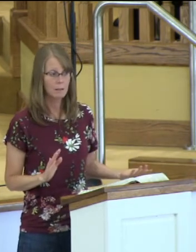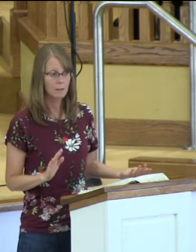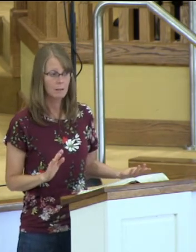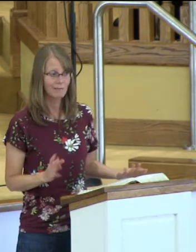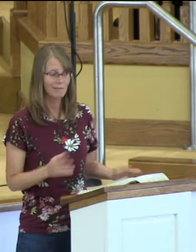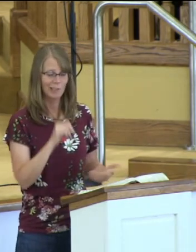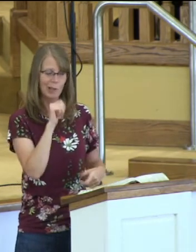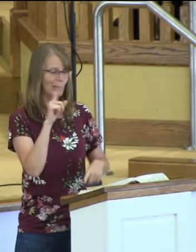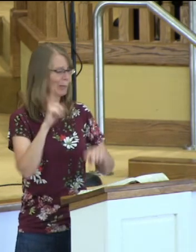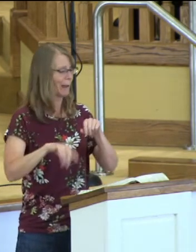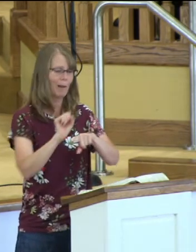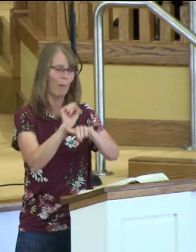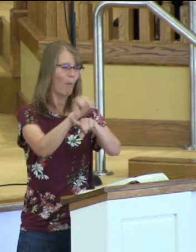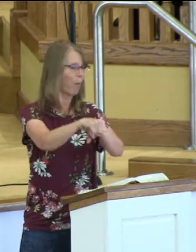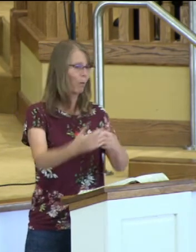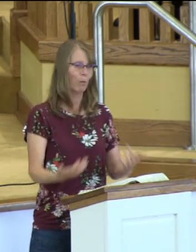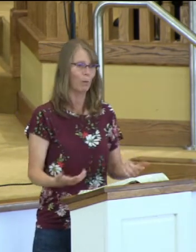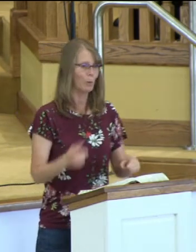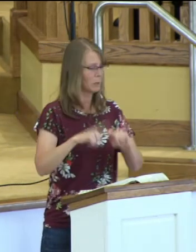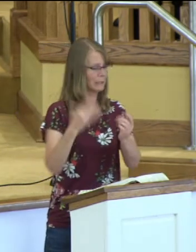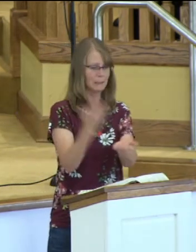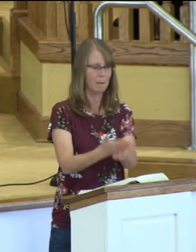you're not going to overthrow it.